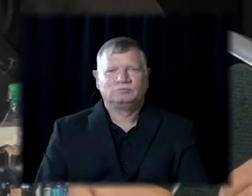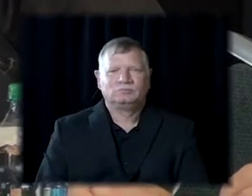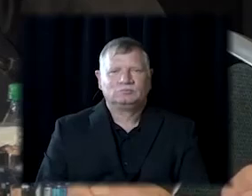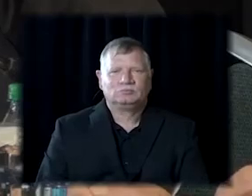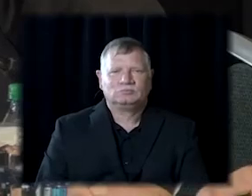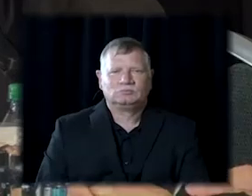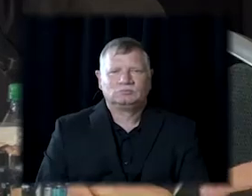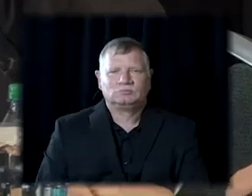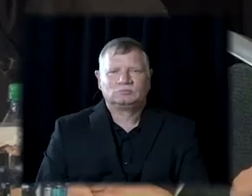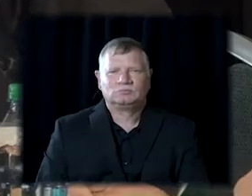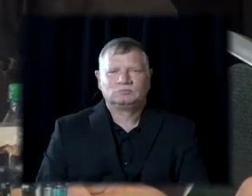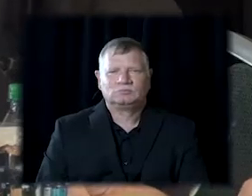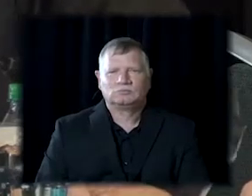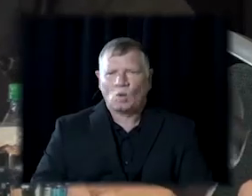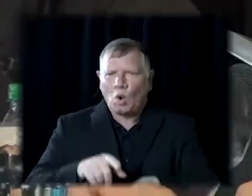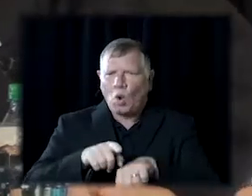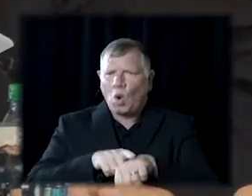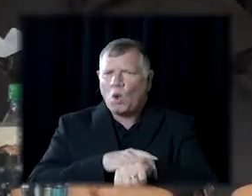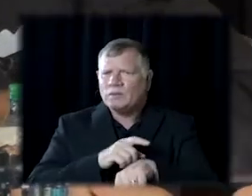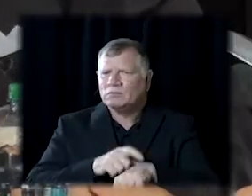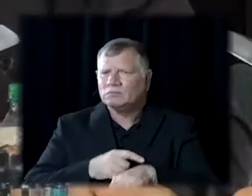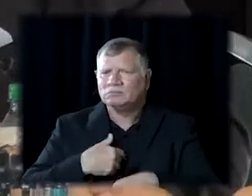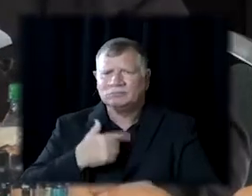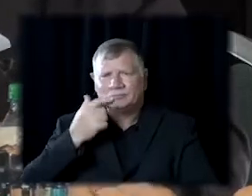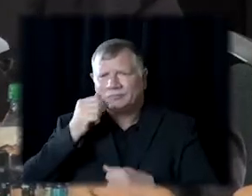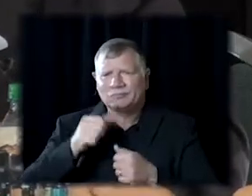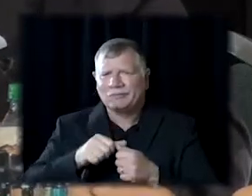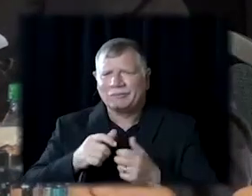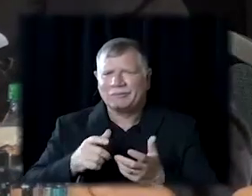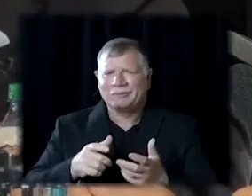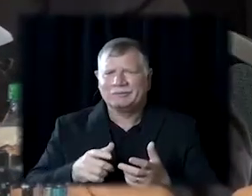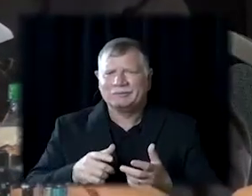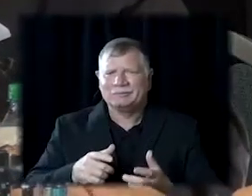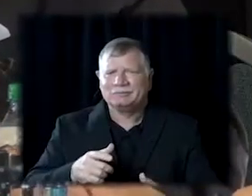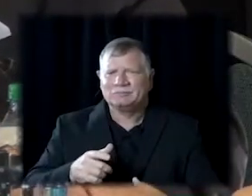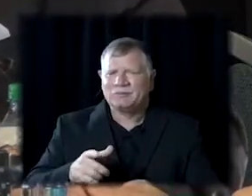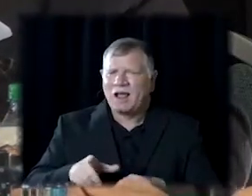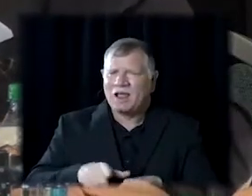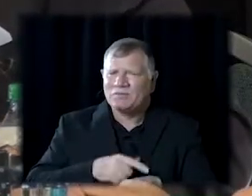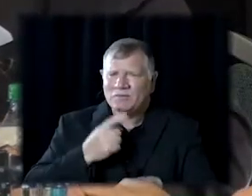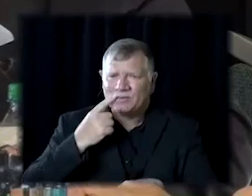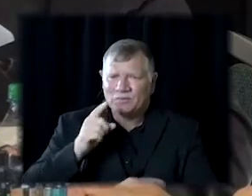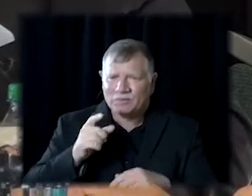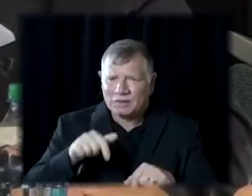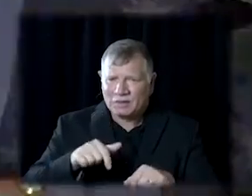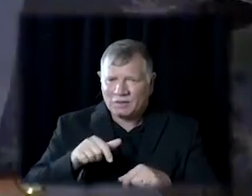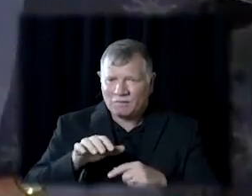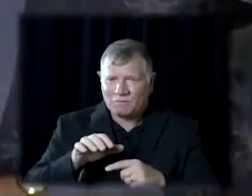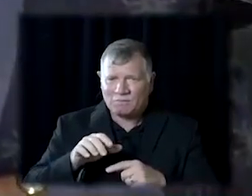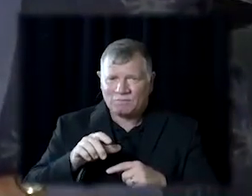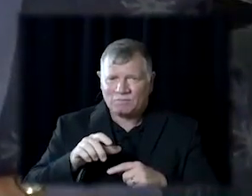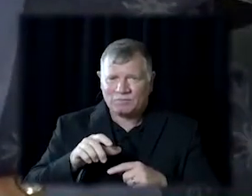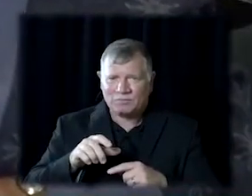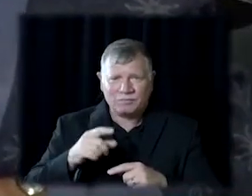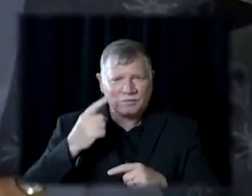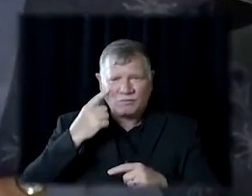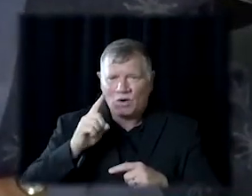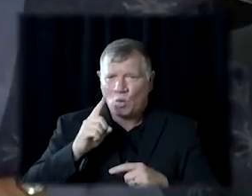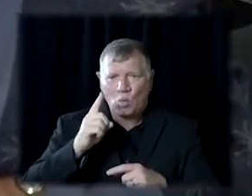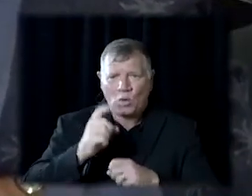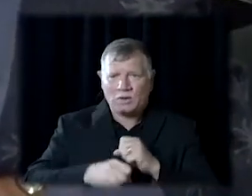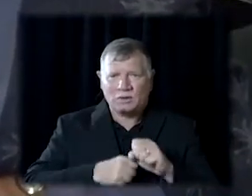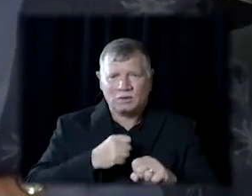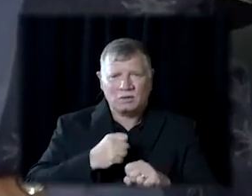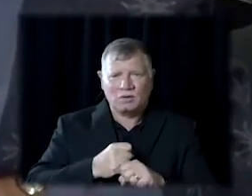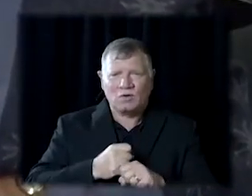Over what period of time? Francamente no recuerdo how much time. It's just over the fiscal year. It's not just a